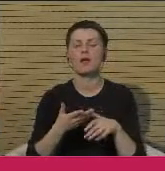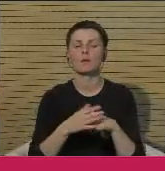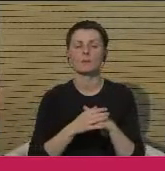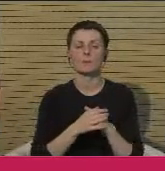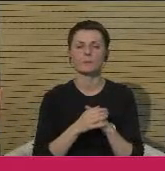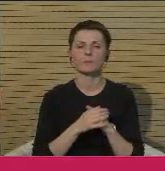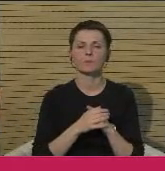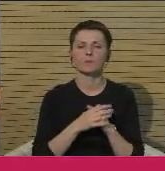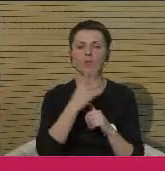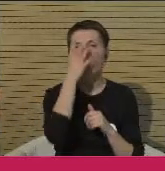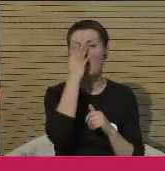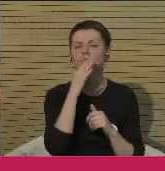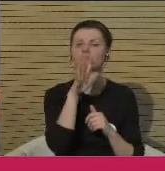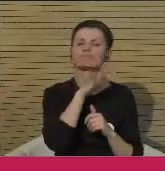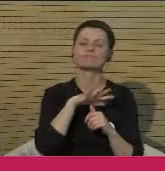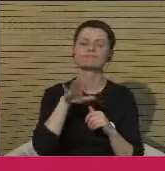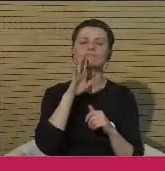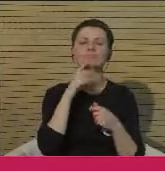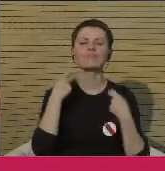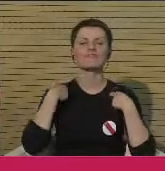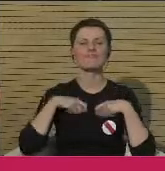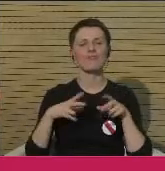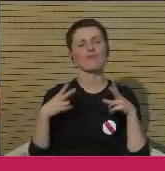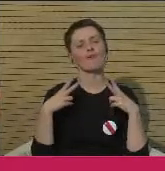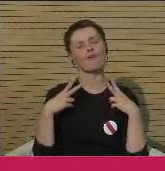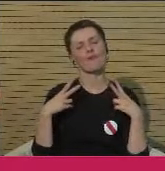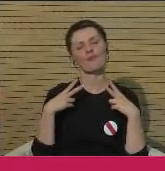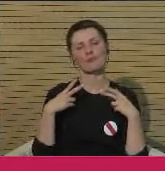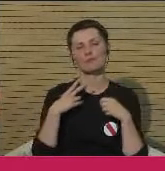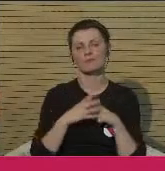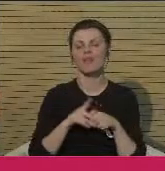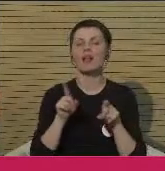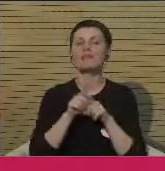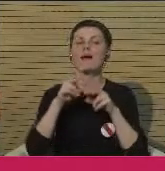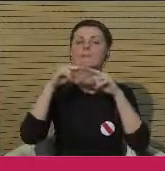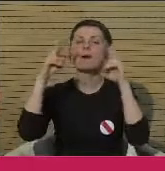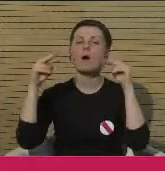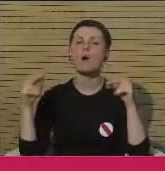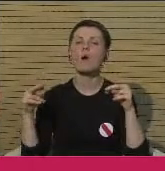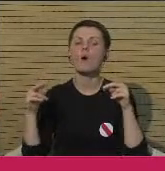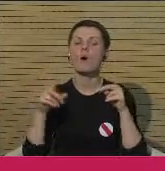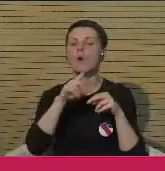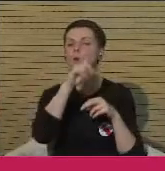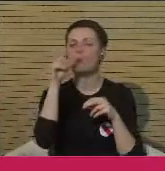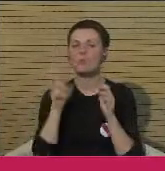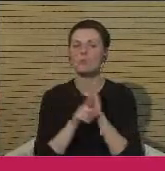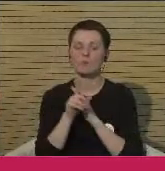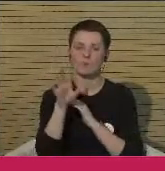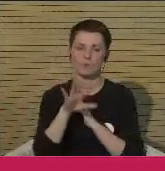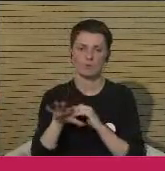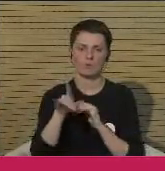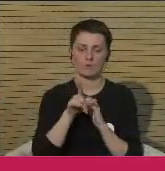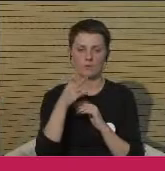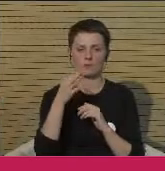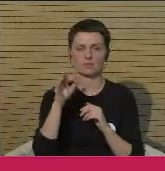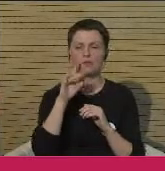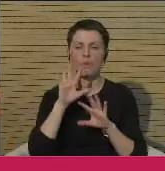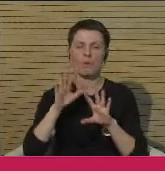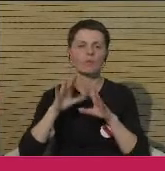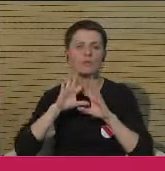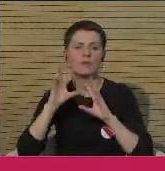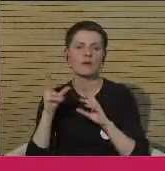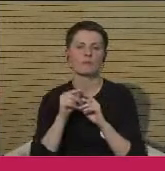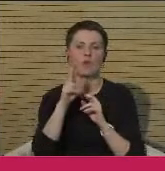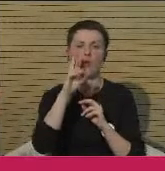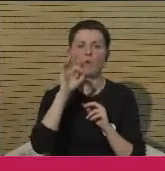rural images, all these folk pictures, or Minsk as the palace